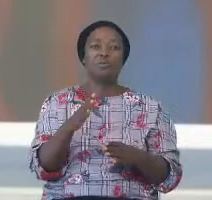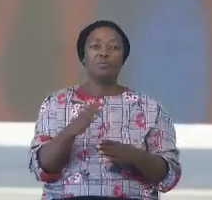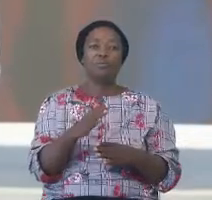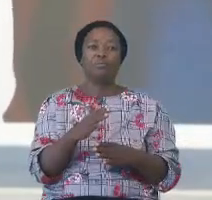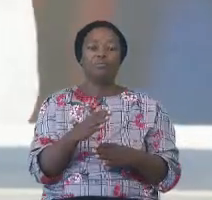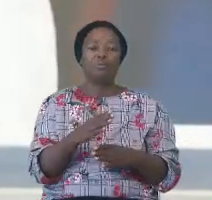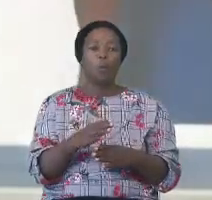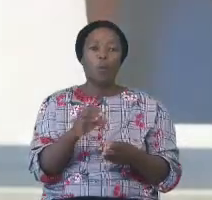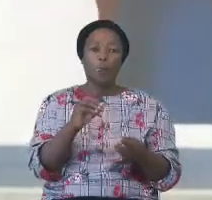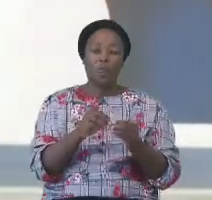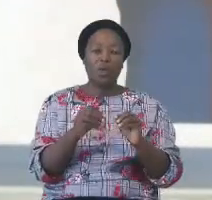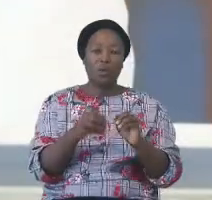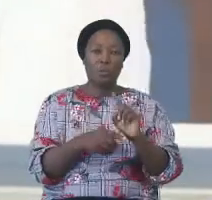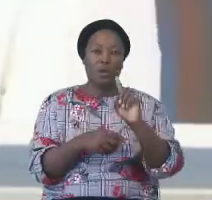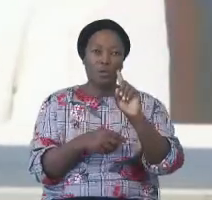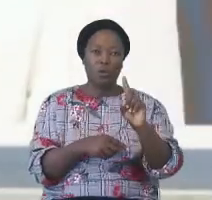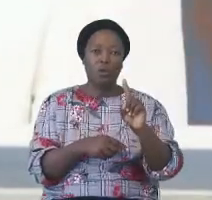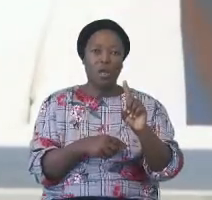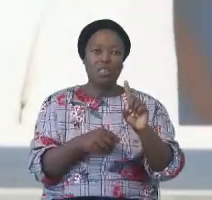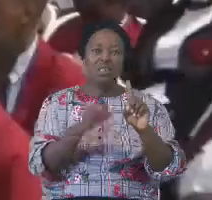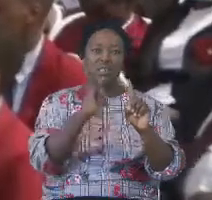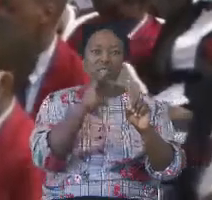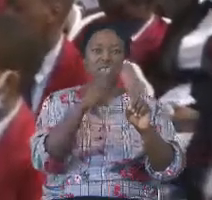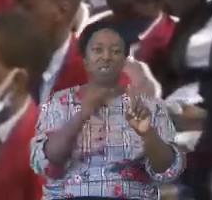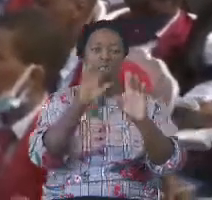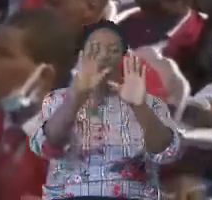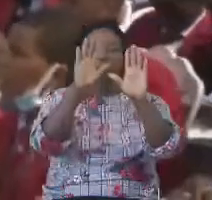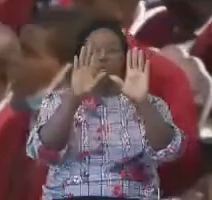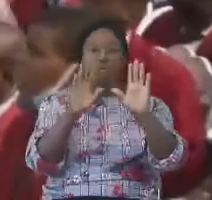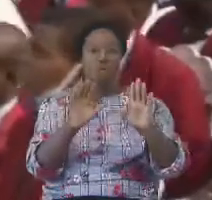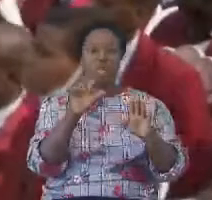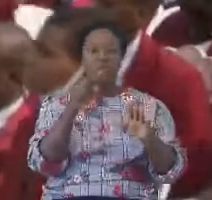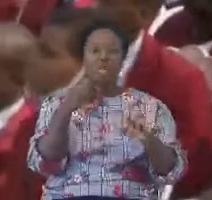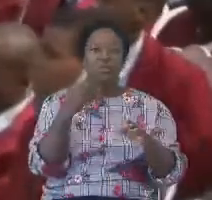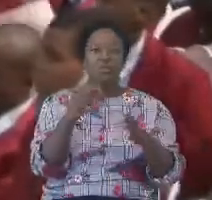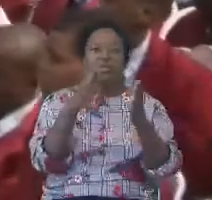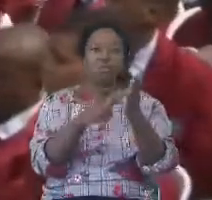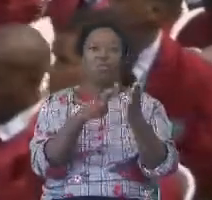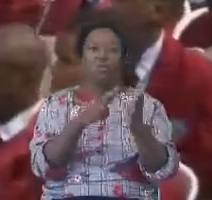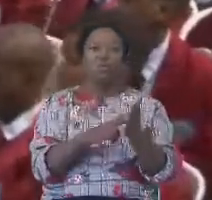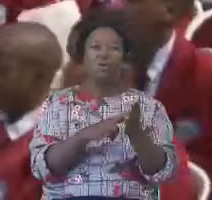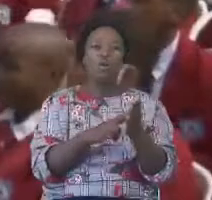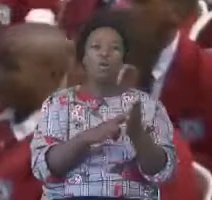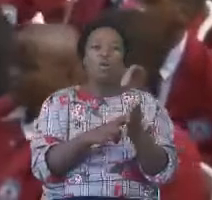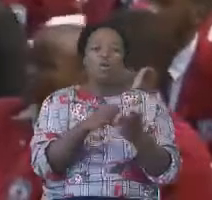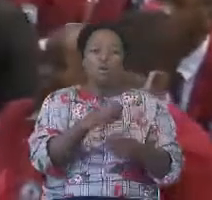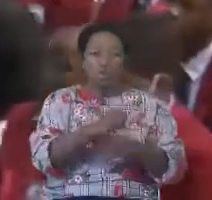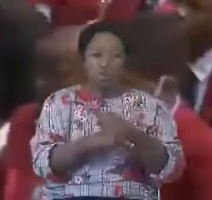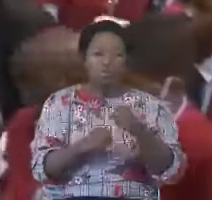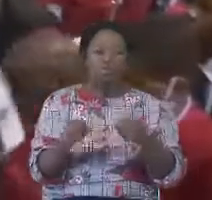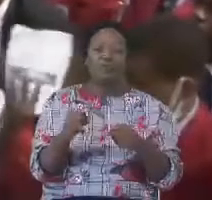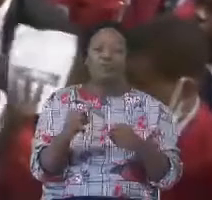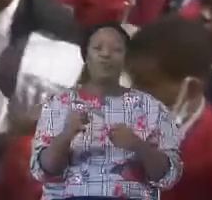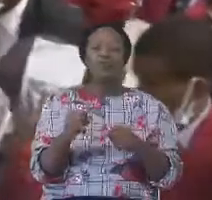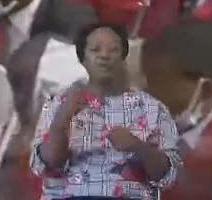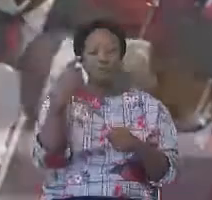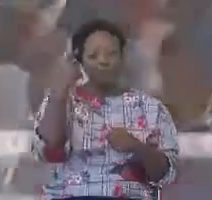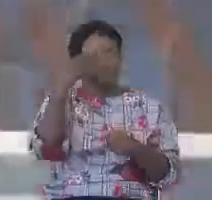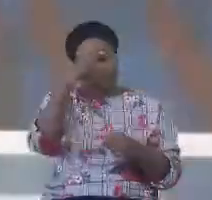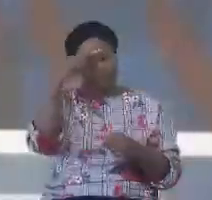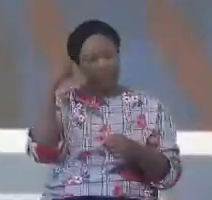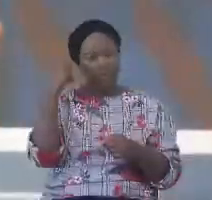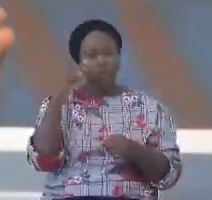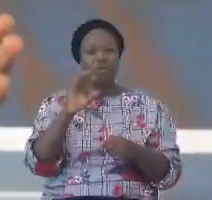everything will be watched away number one is the wonder of